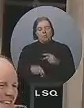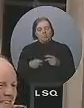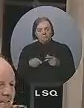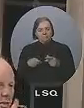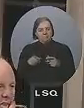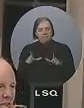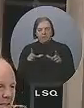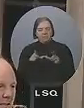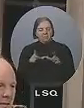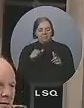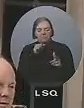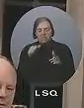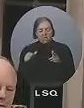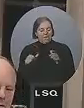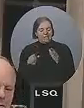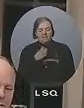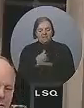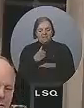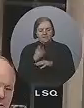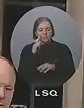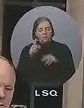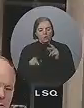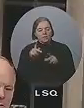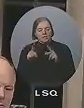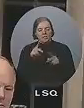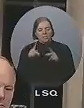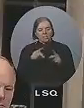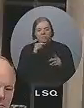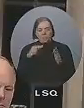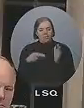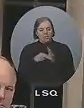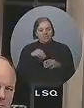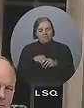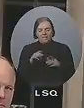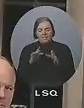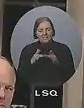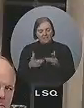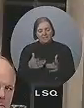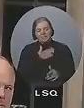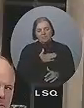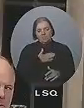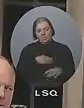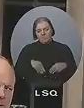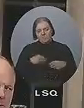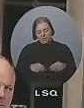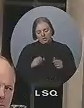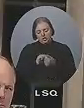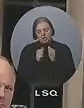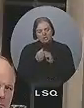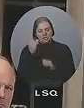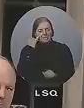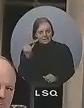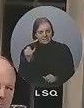to the Internet. Will the minister commit to reverse his plan, which will hurt rural fishers who do not have